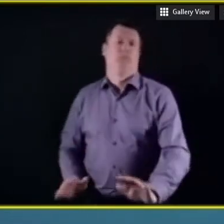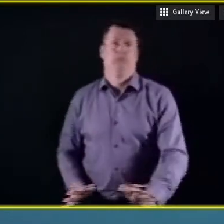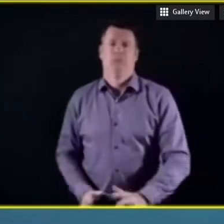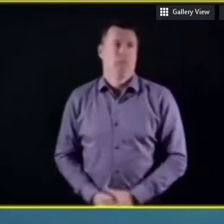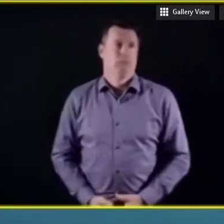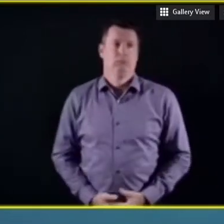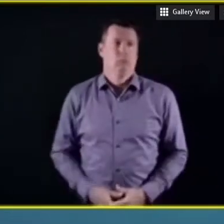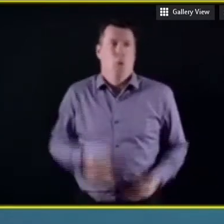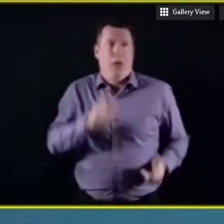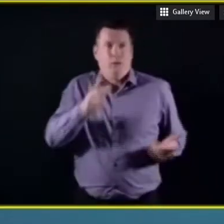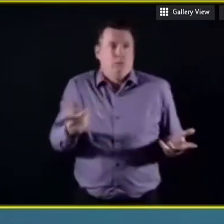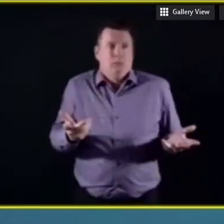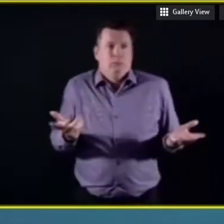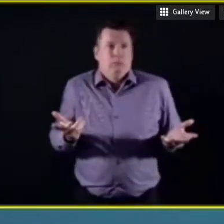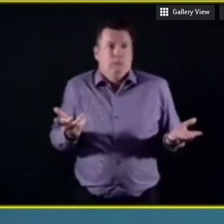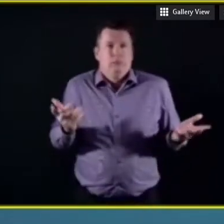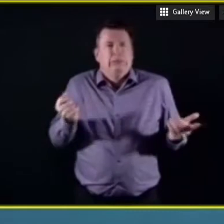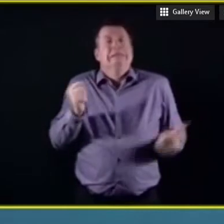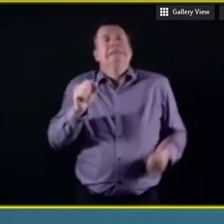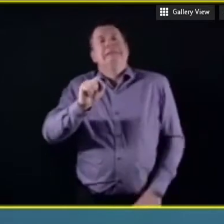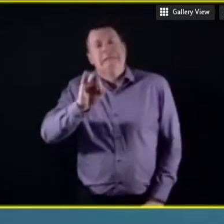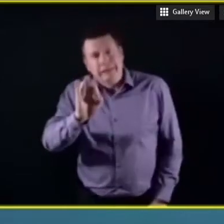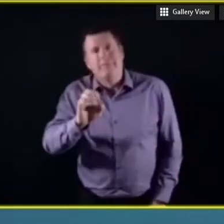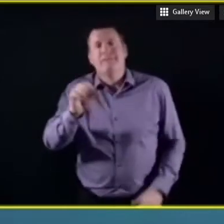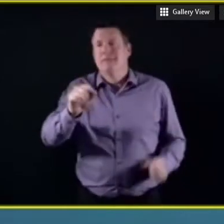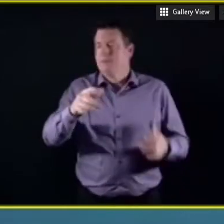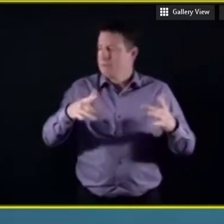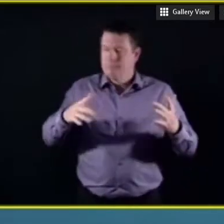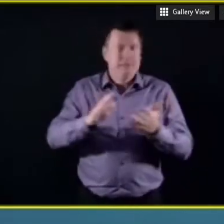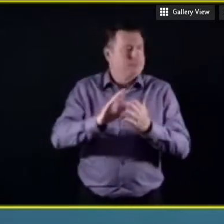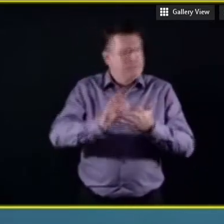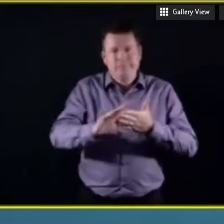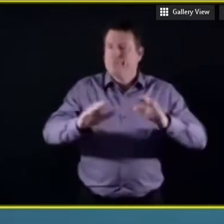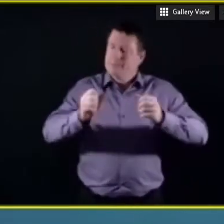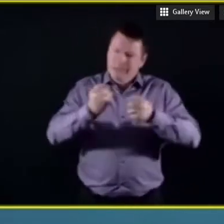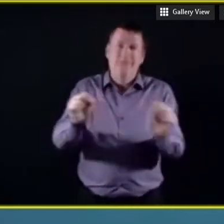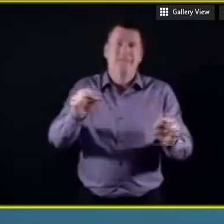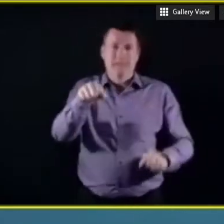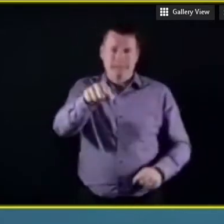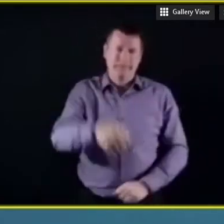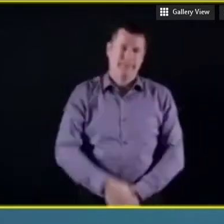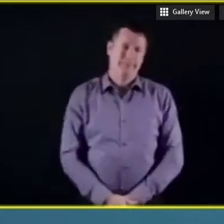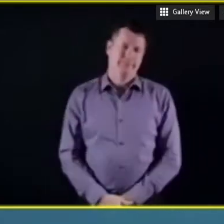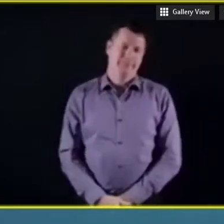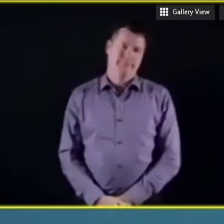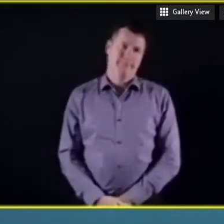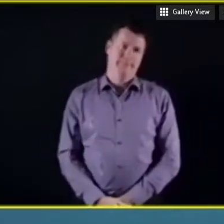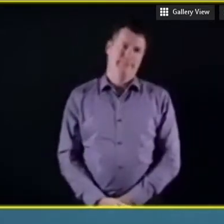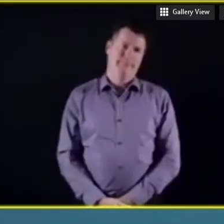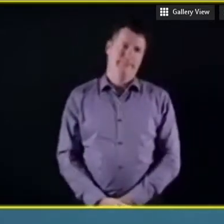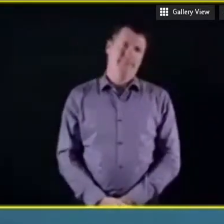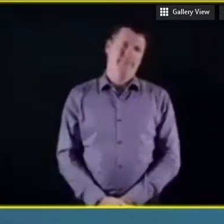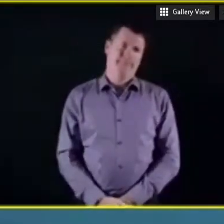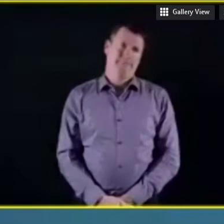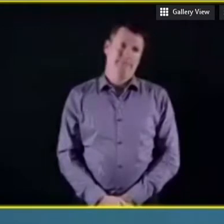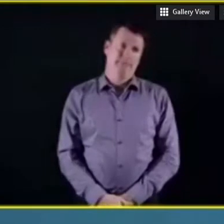the providers wearing? And even is there a receptionist in the waiting room? No, there's no waiting room. Okay. That's the thing.